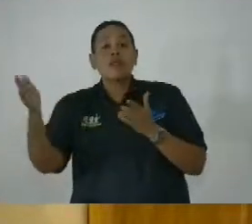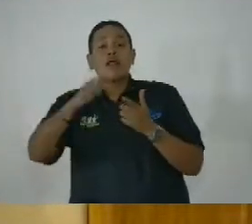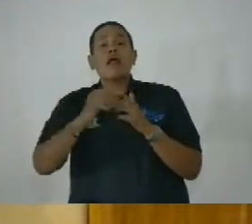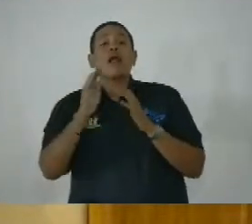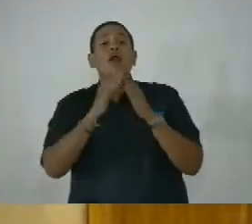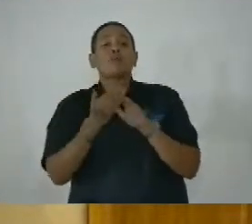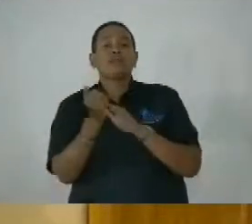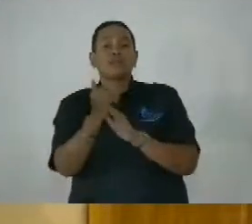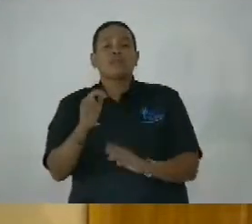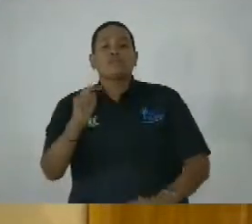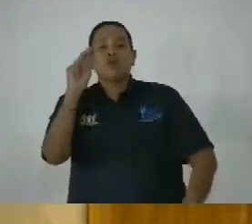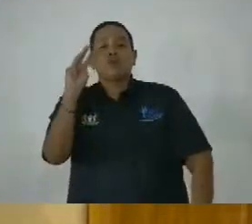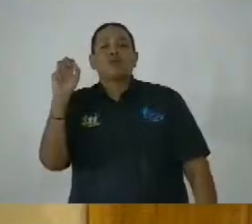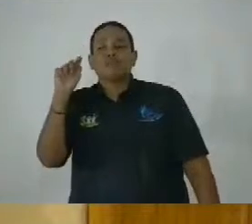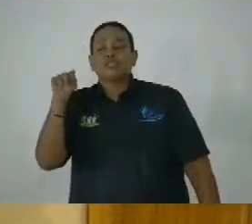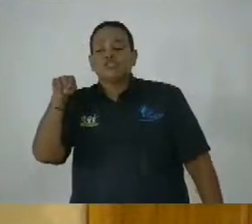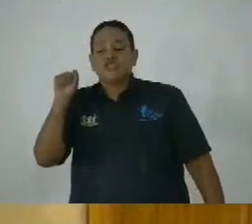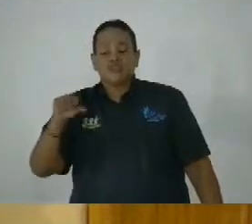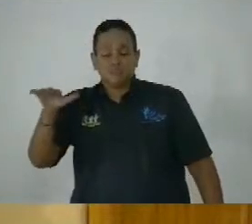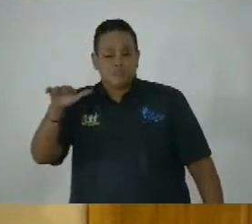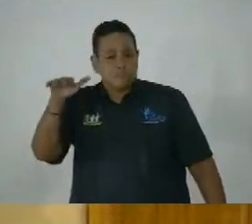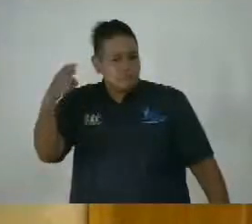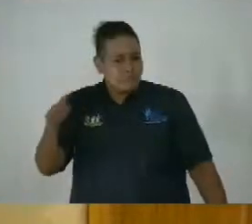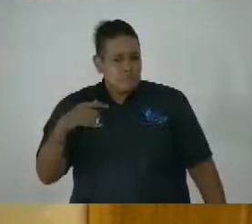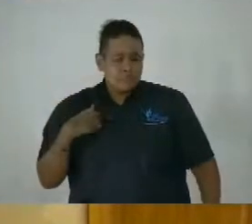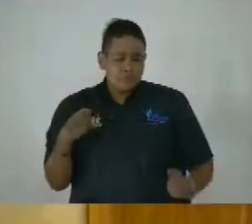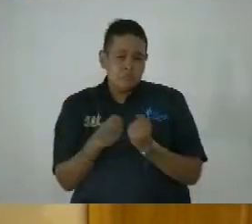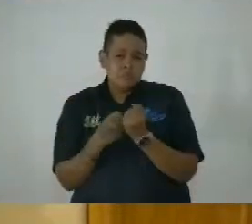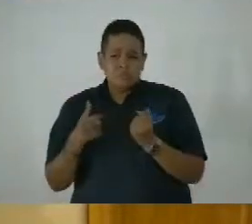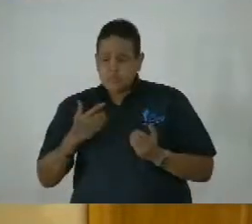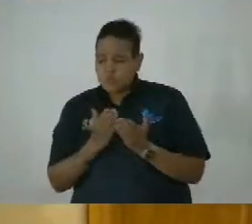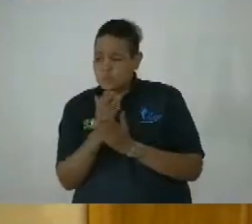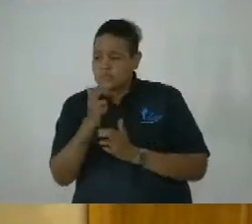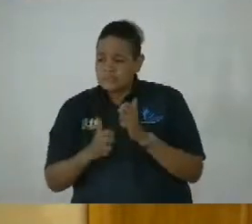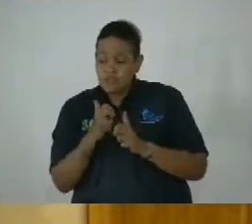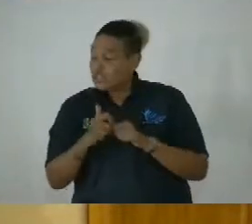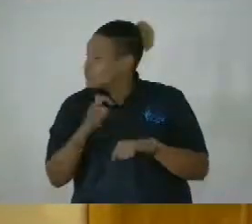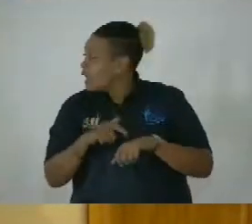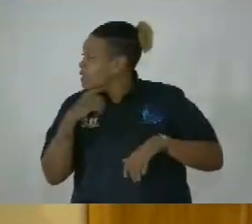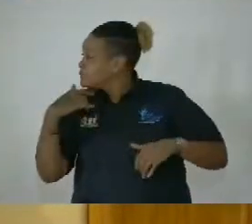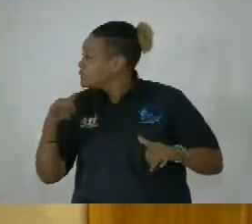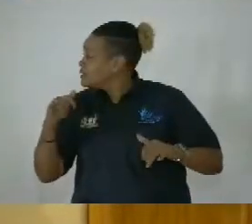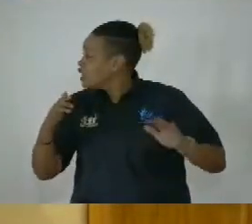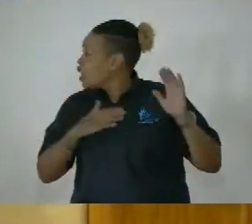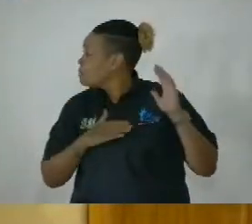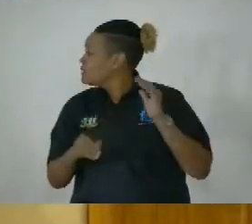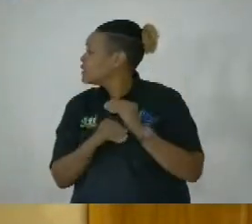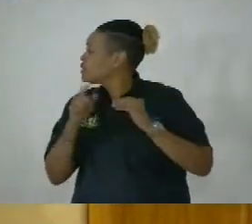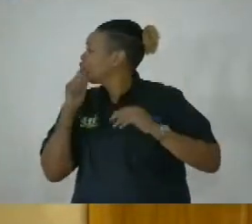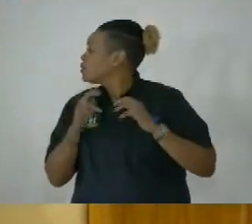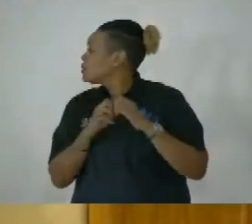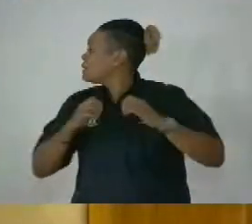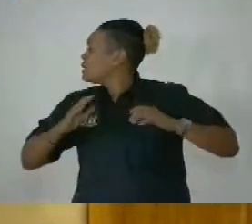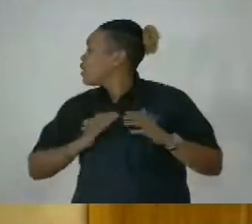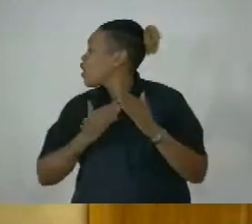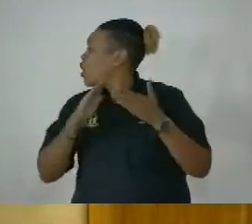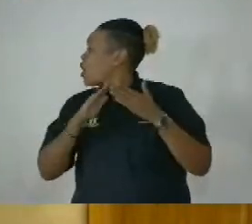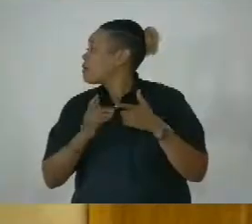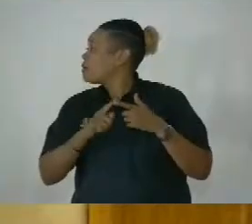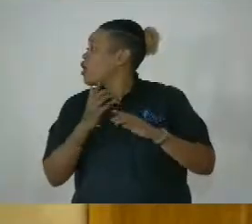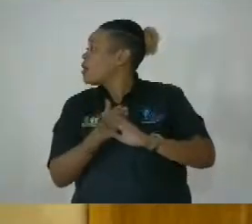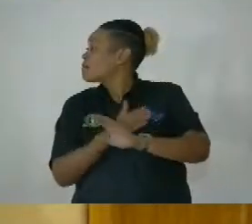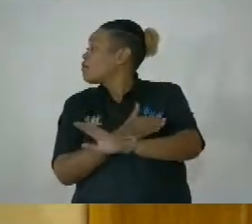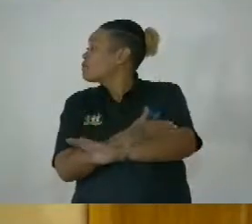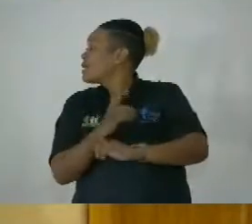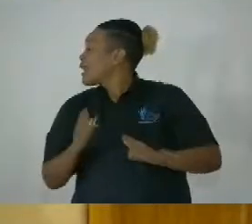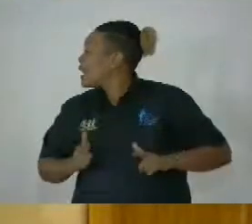Northwest St. James constituency. They have stood with me in difficult times and remain deeply committed to building our communities and improving the lives of